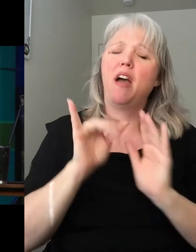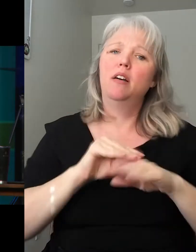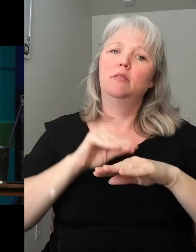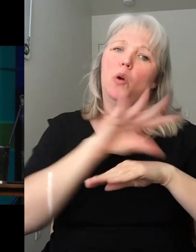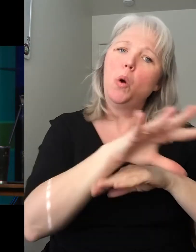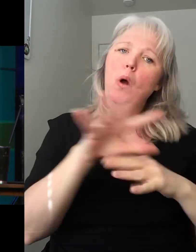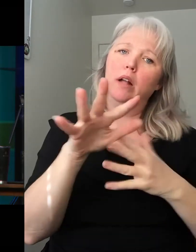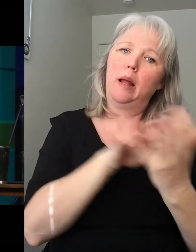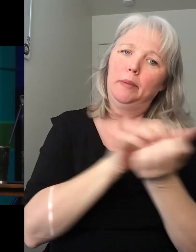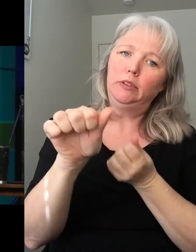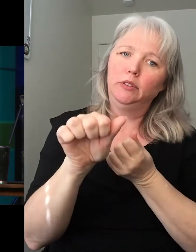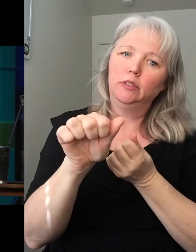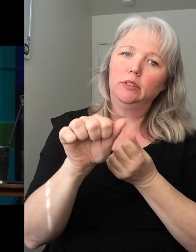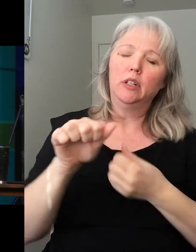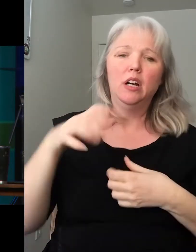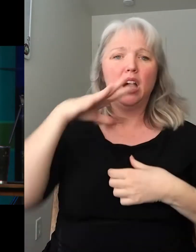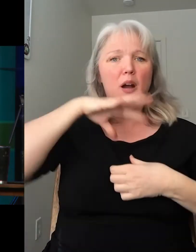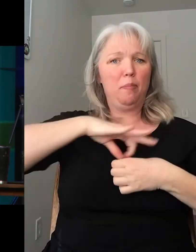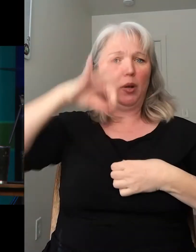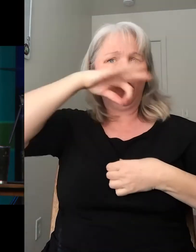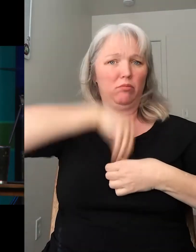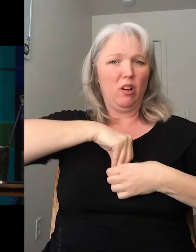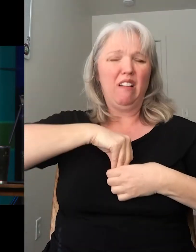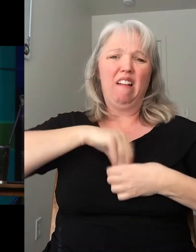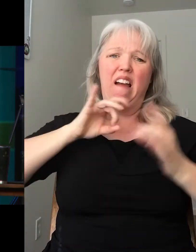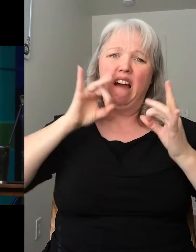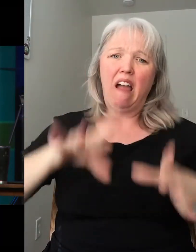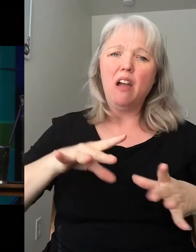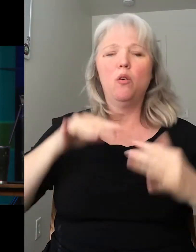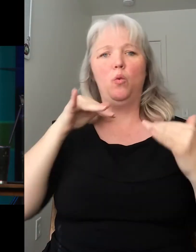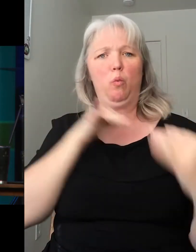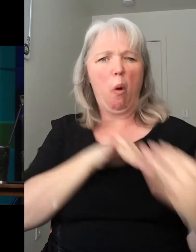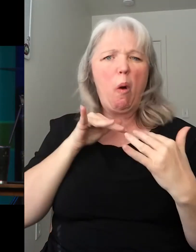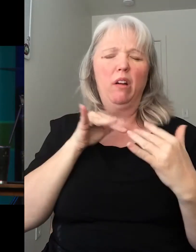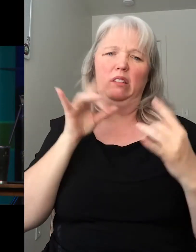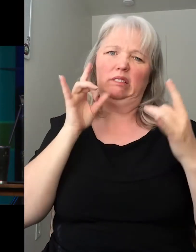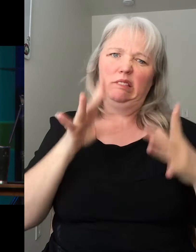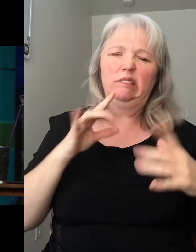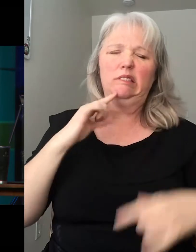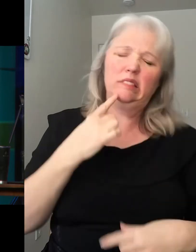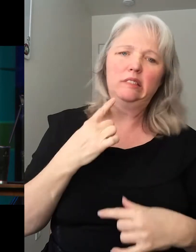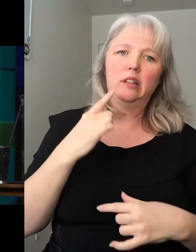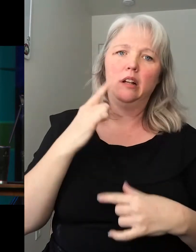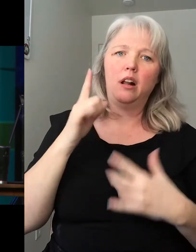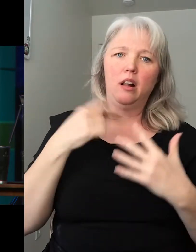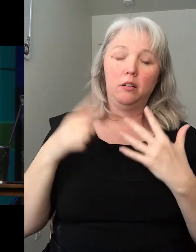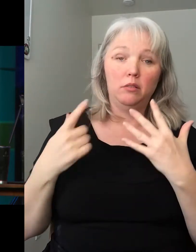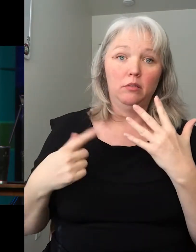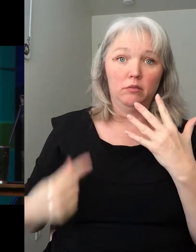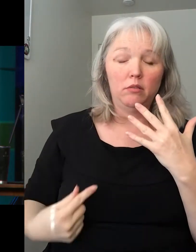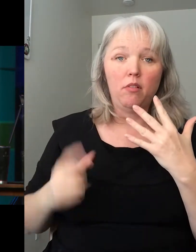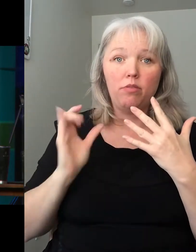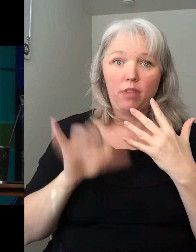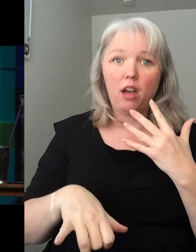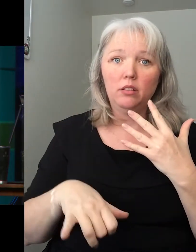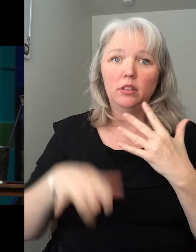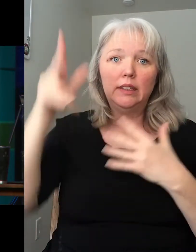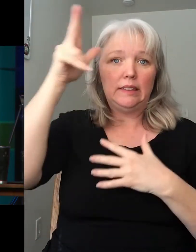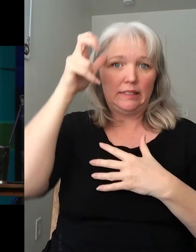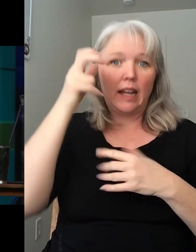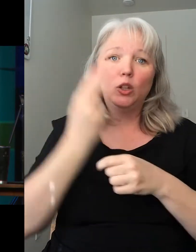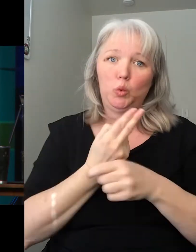cause damage, our spirit of hate, our spirit of war. All of those can be something